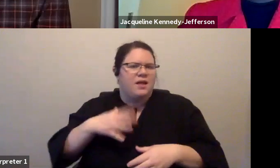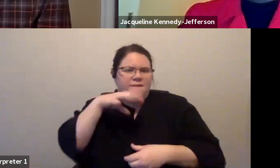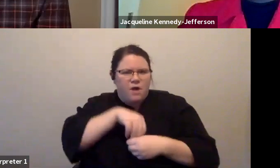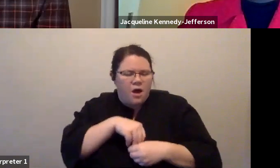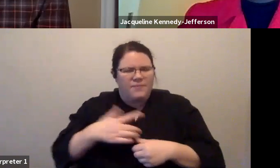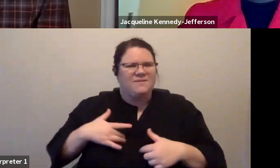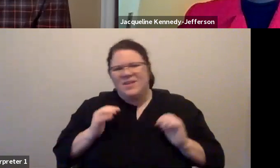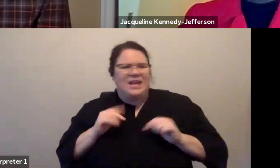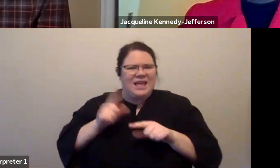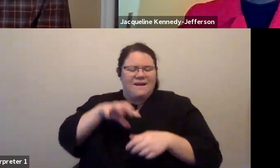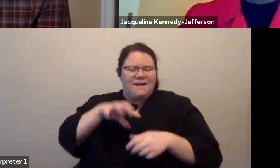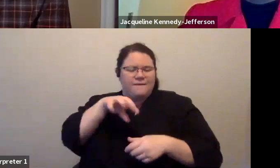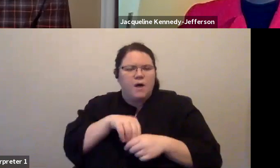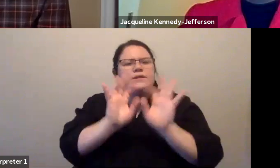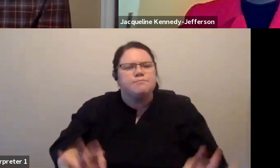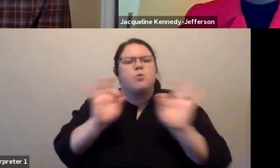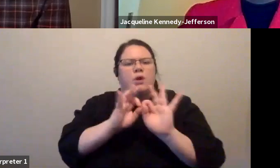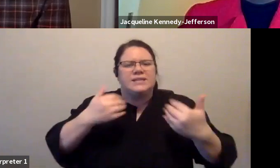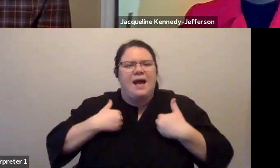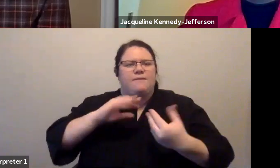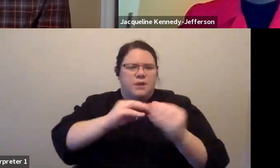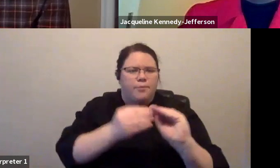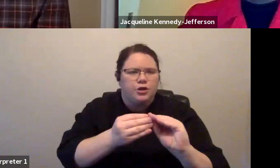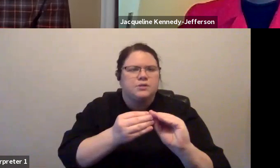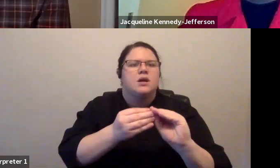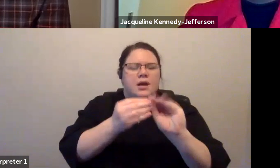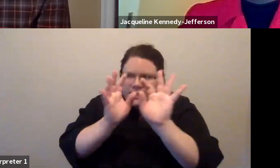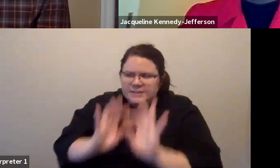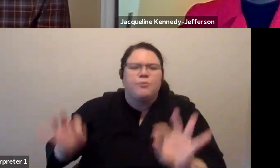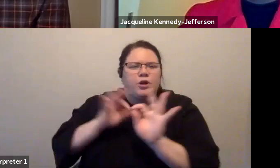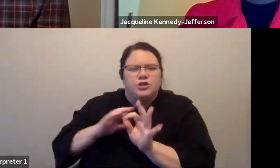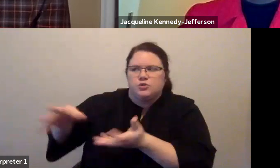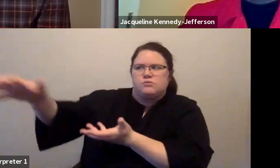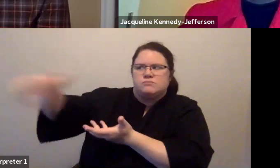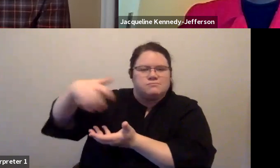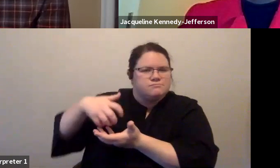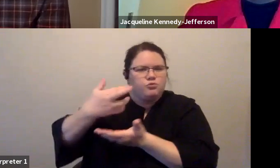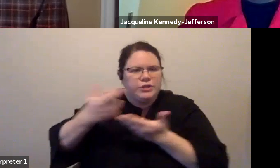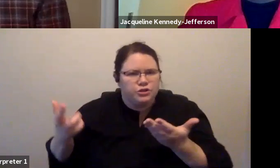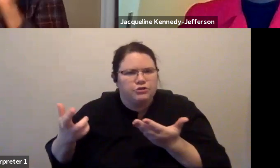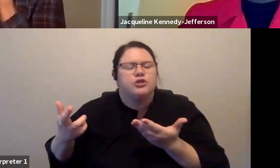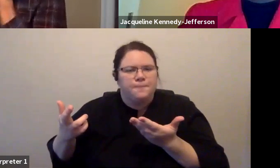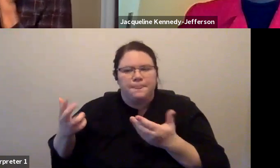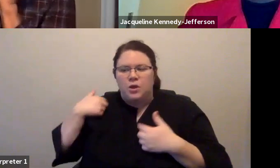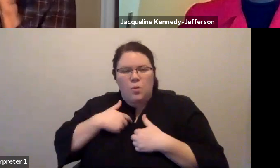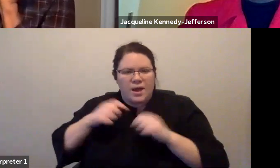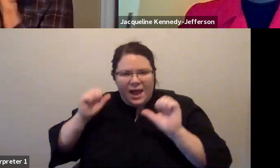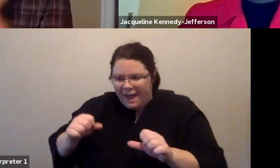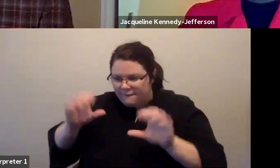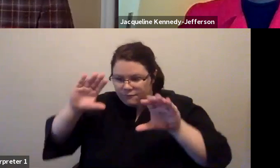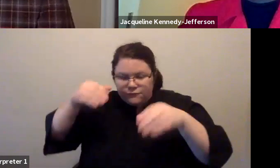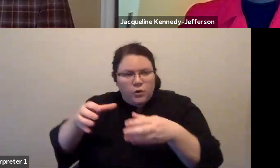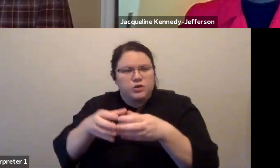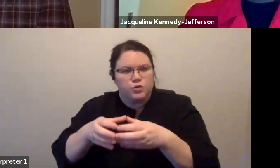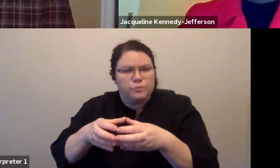it and to do other things to gather that data. So that's maybe where having some focus groups with your employee resource groups